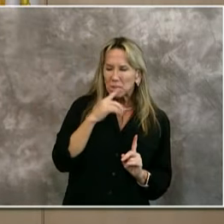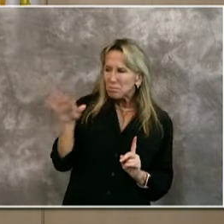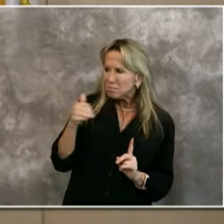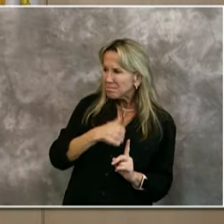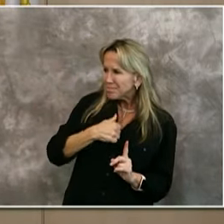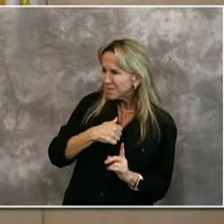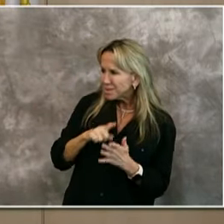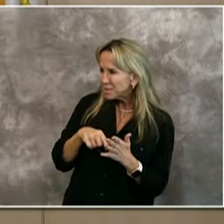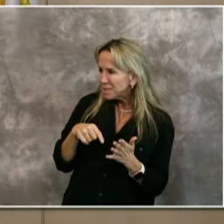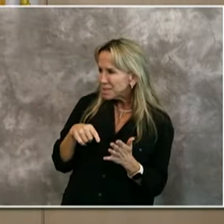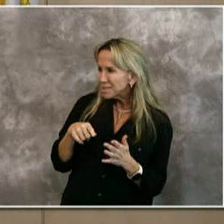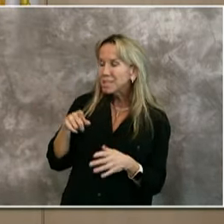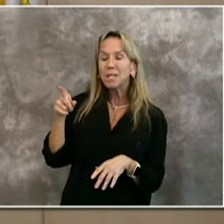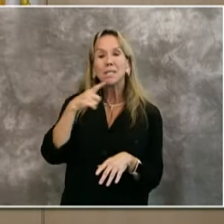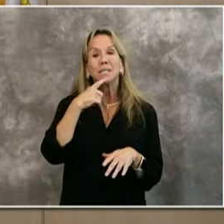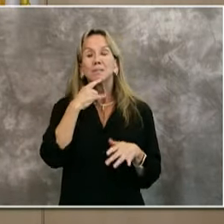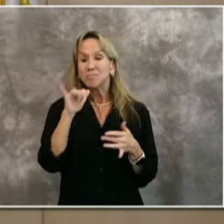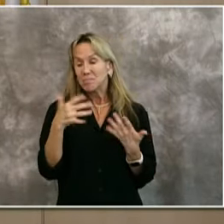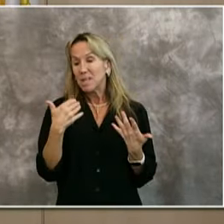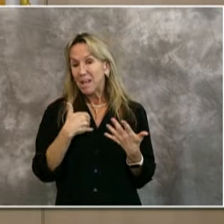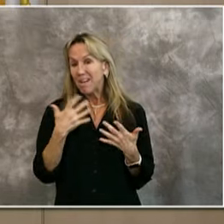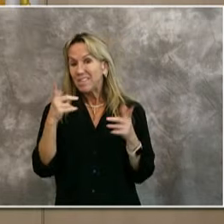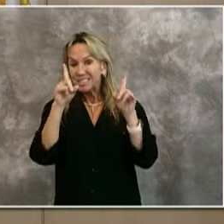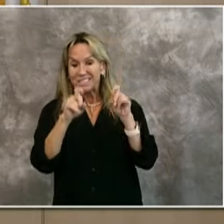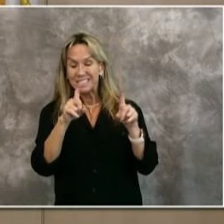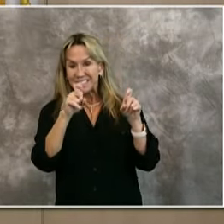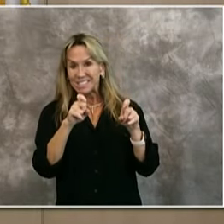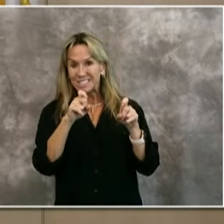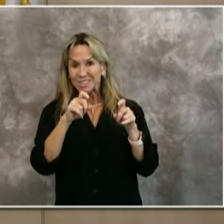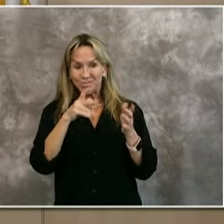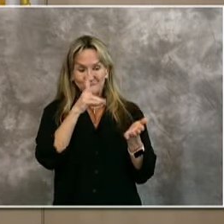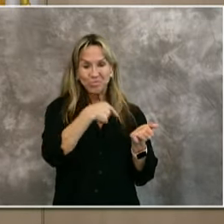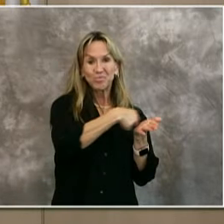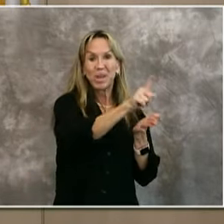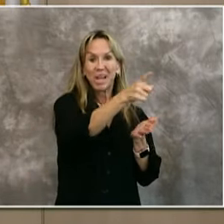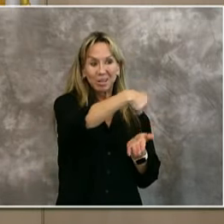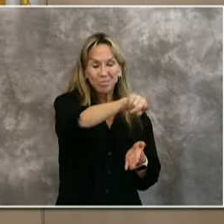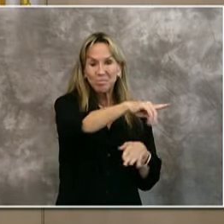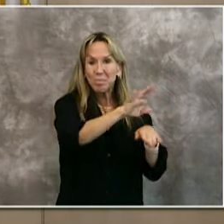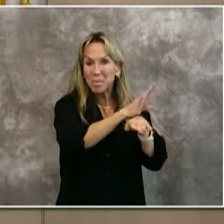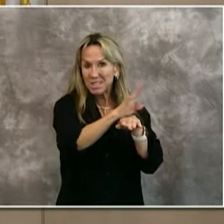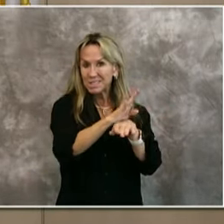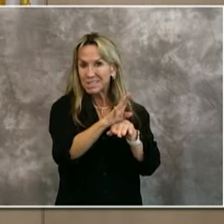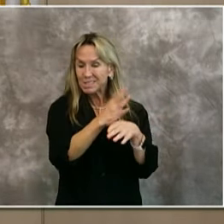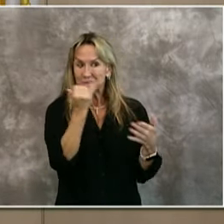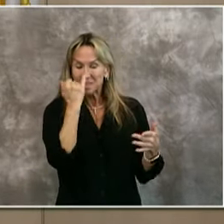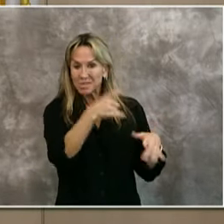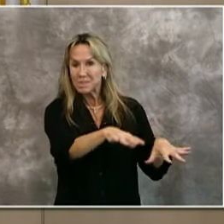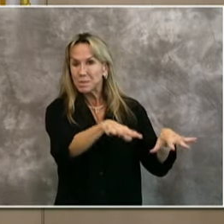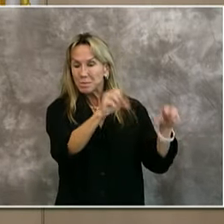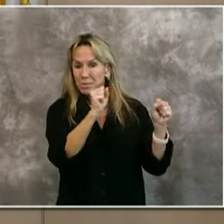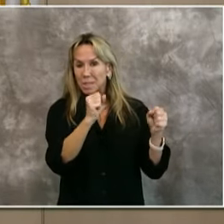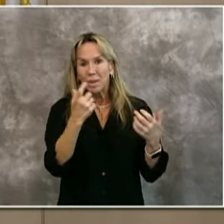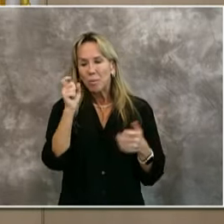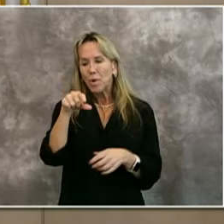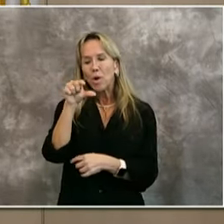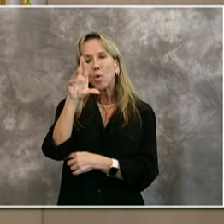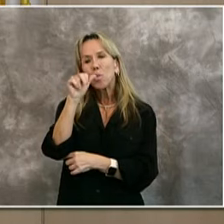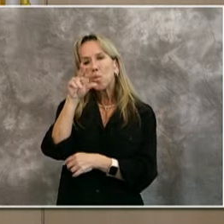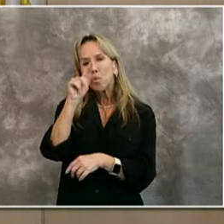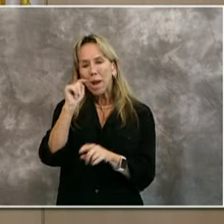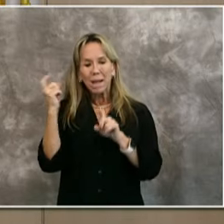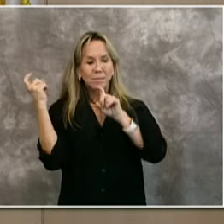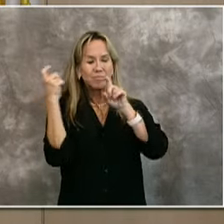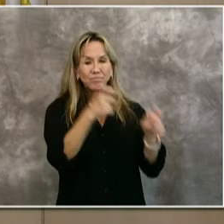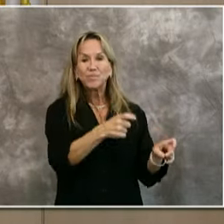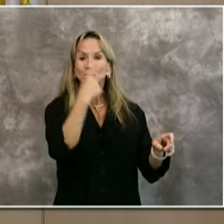plan for local businesses in Los Angeles. The program that this reporter is asking about is a grant and will provide reimbursement